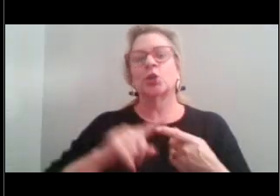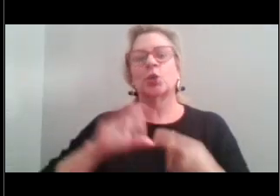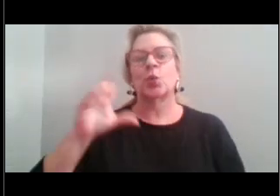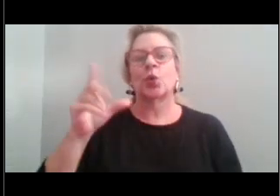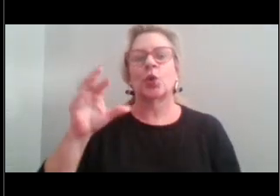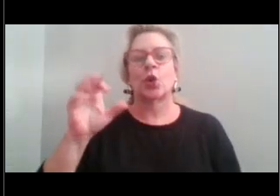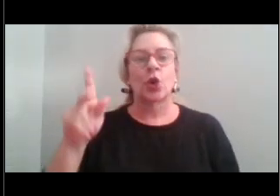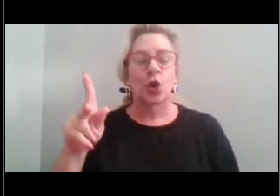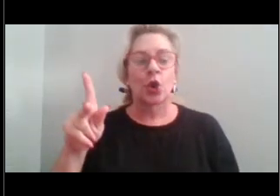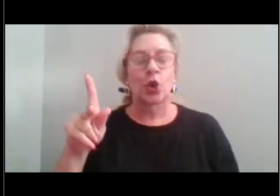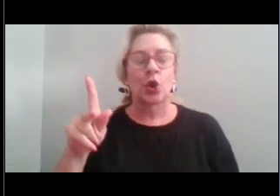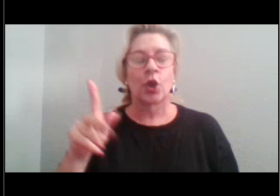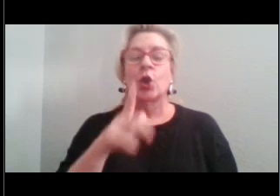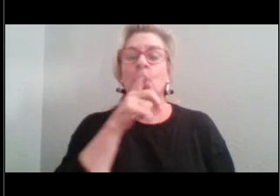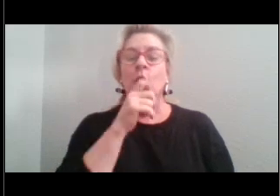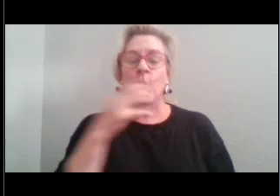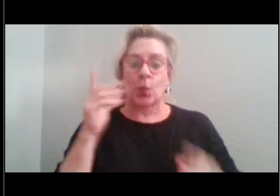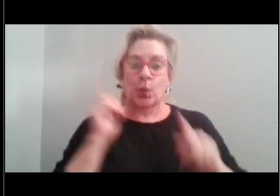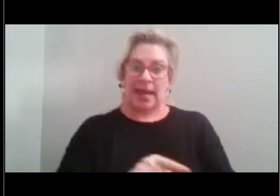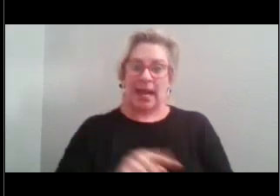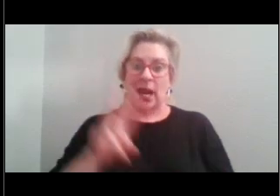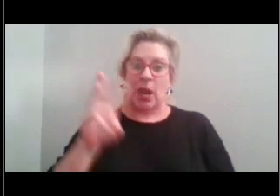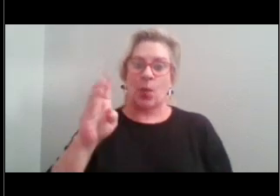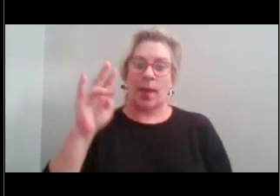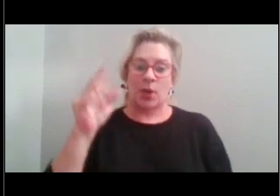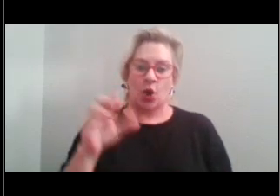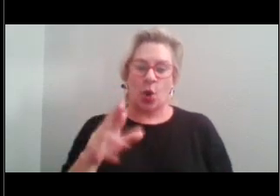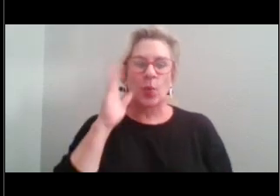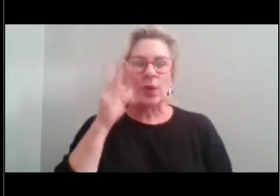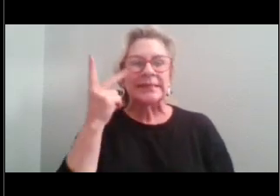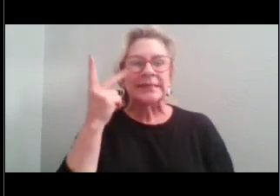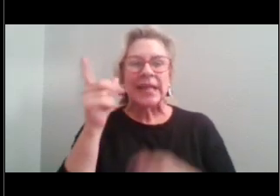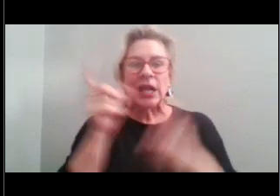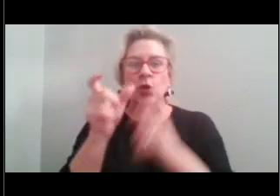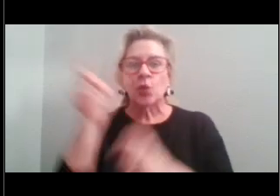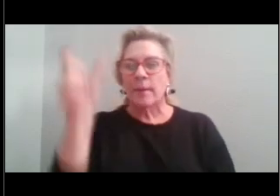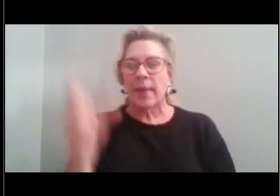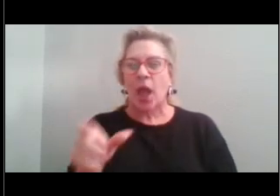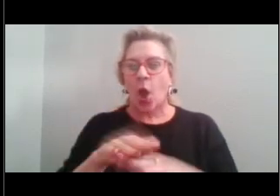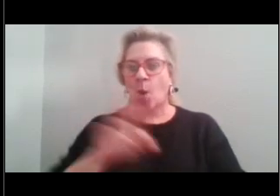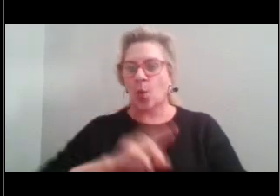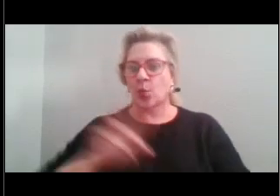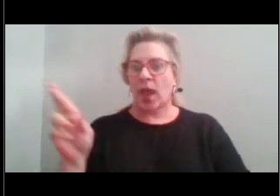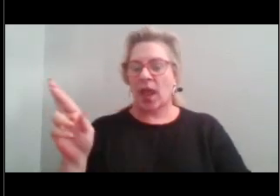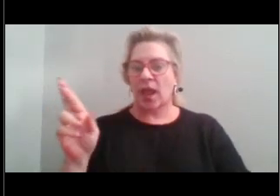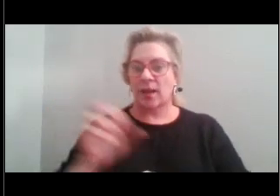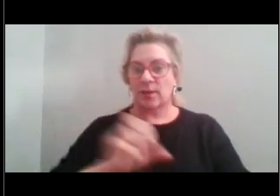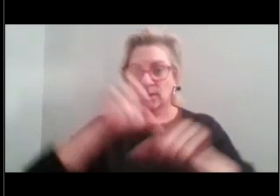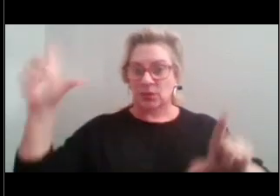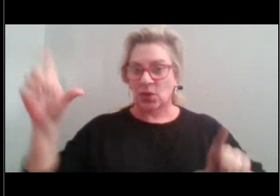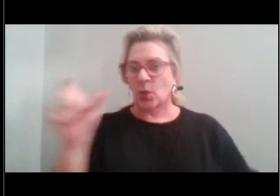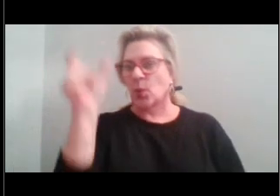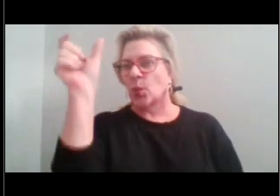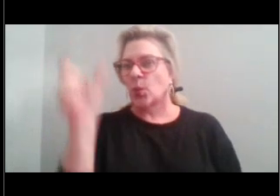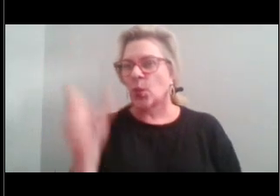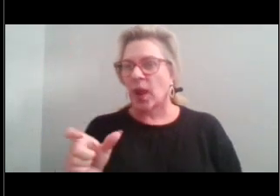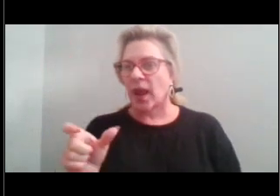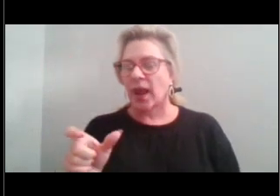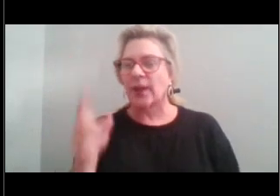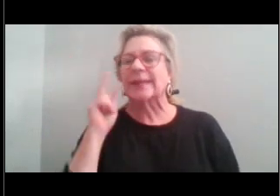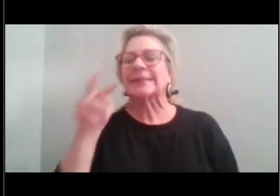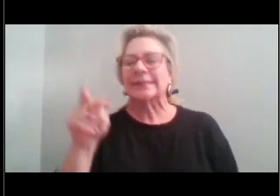For those attending via GoToWebinar, you should see a webinar control panel, likely located on the right-hand side of your screen. There you'll find the raised hand